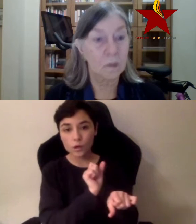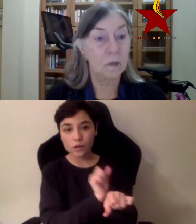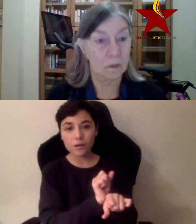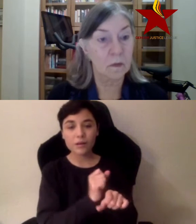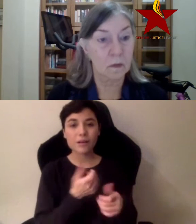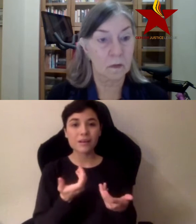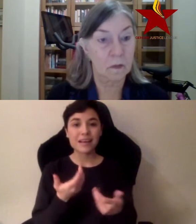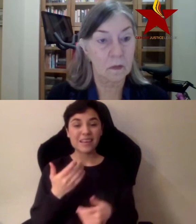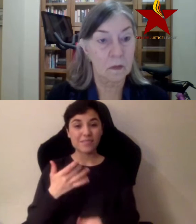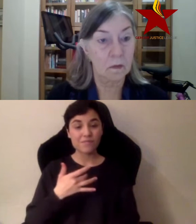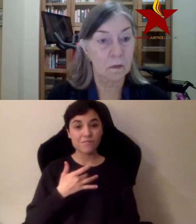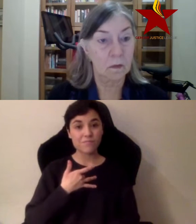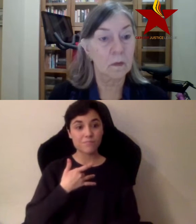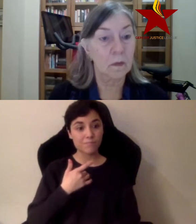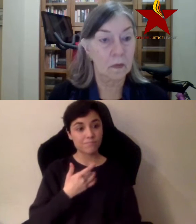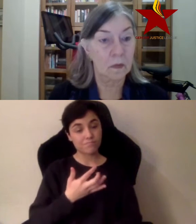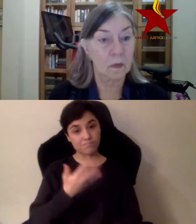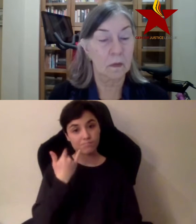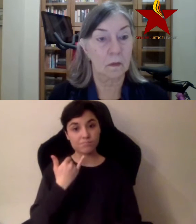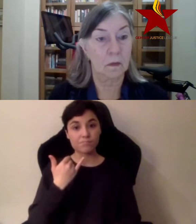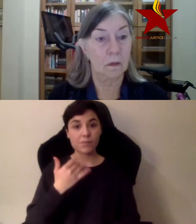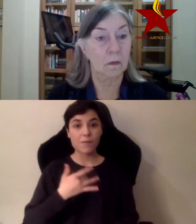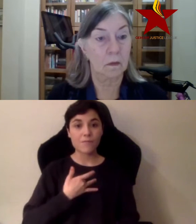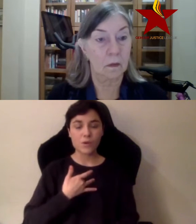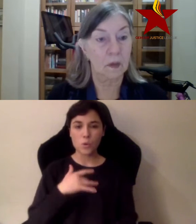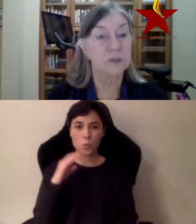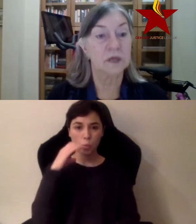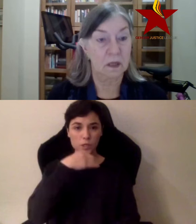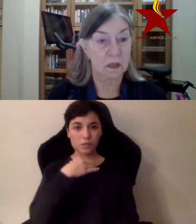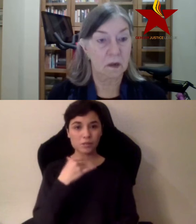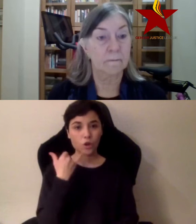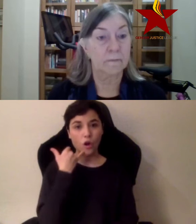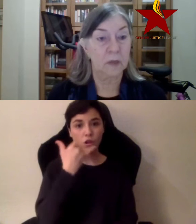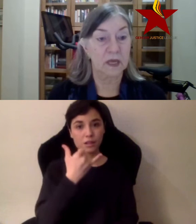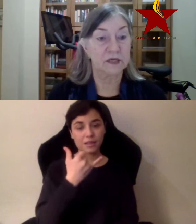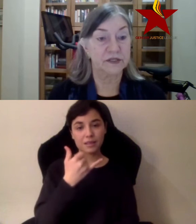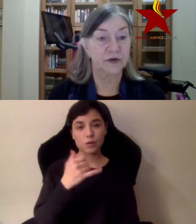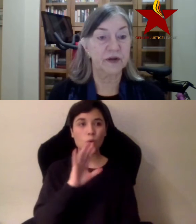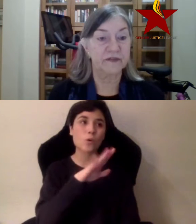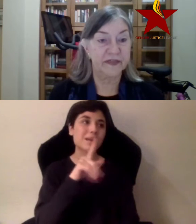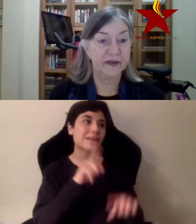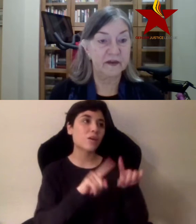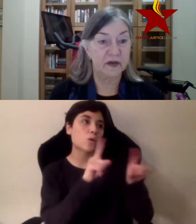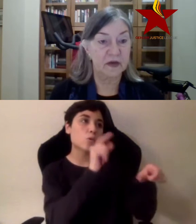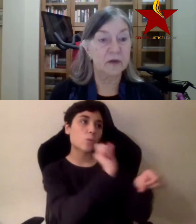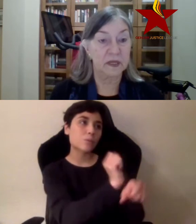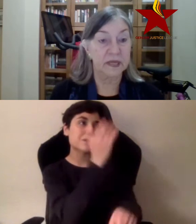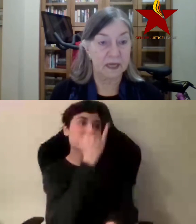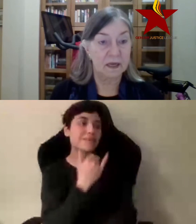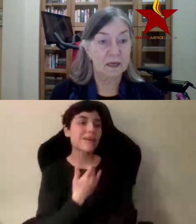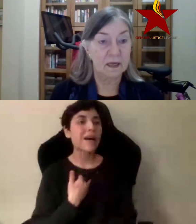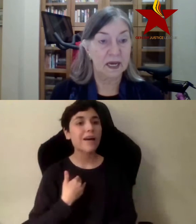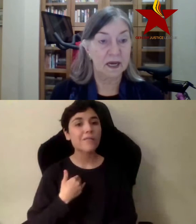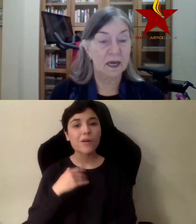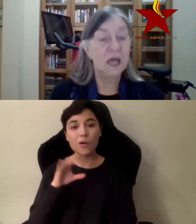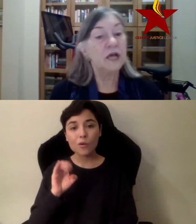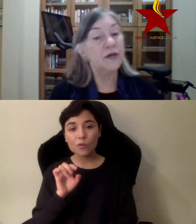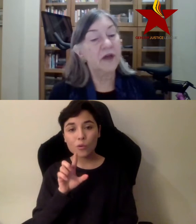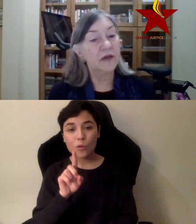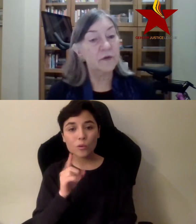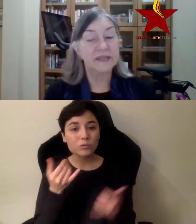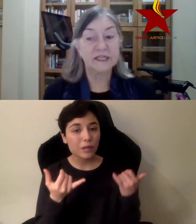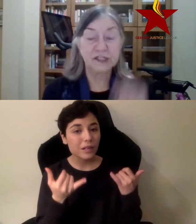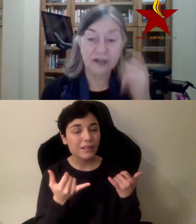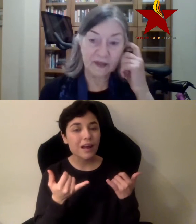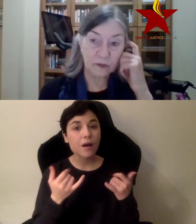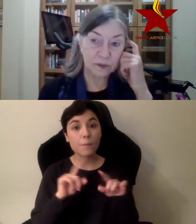the flu. And now don't come in if you've got the flu. Don't even think of it, really. Right? Yeah. You